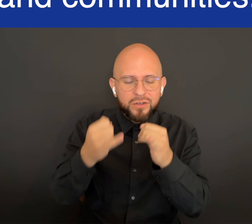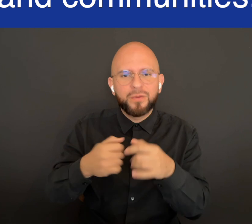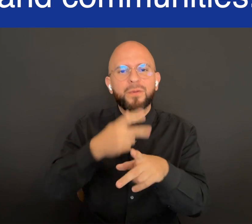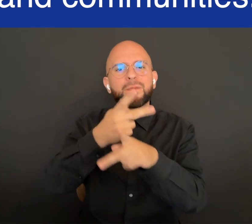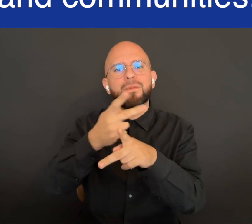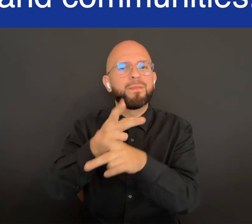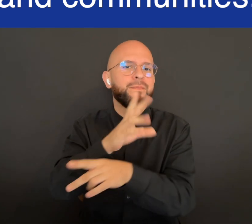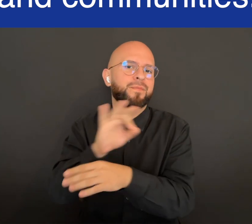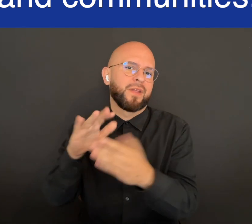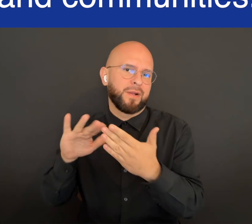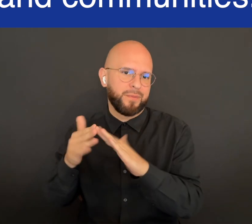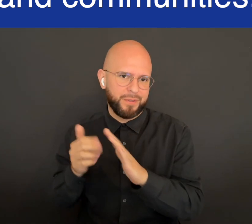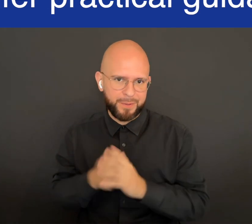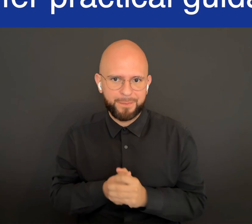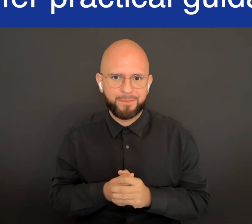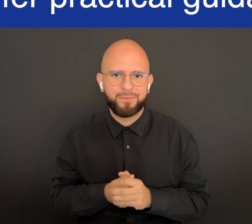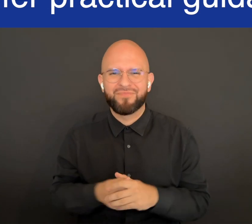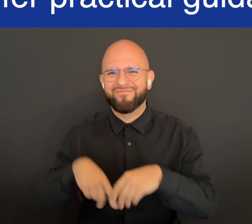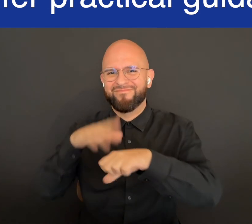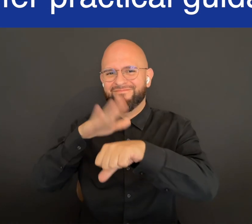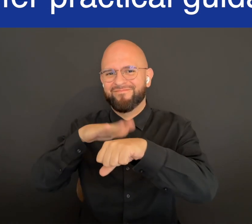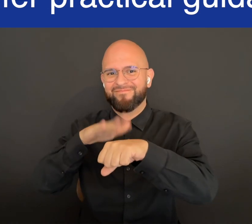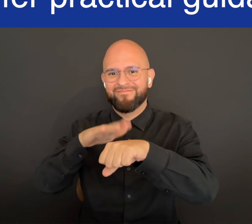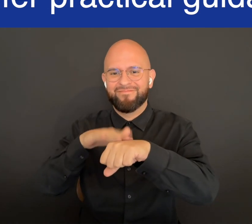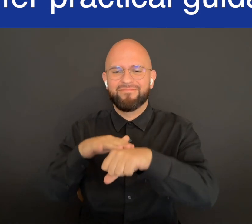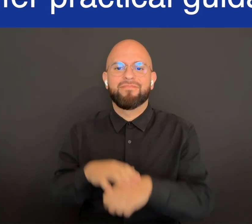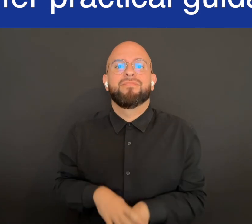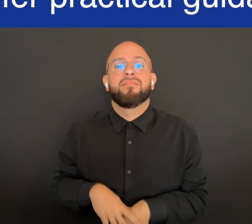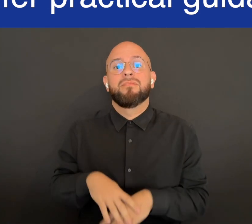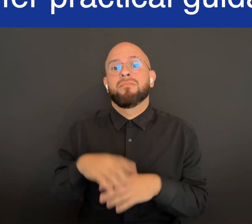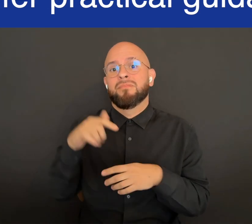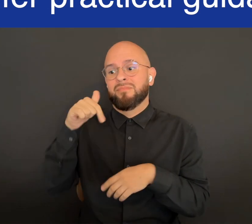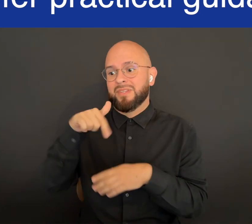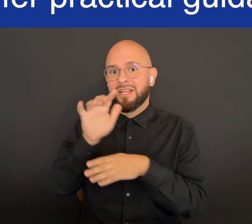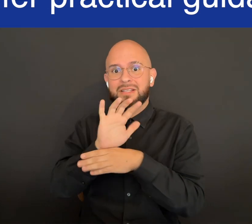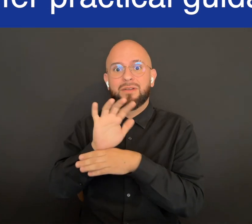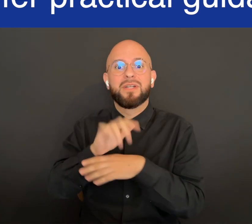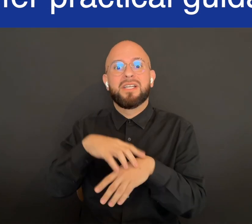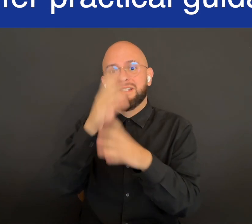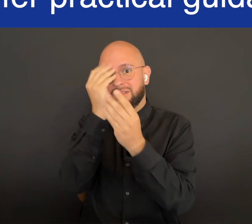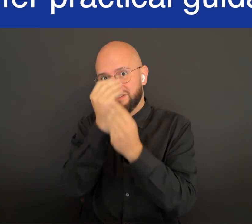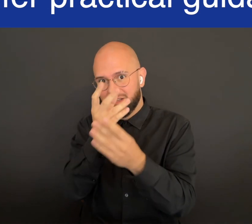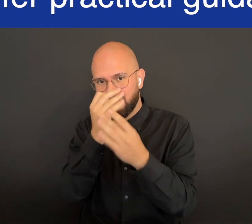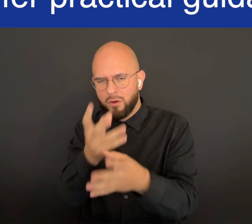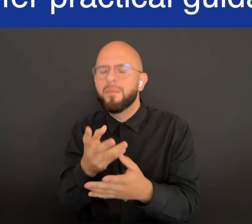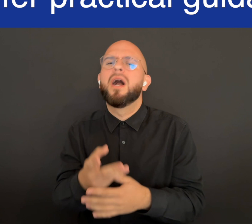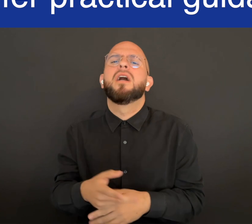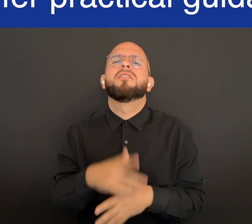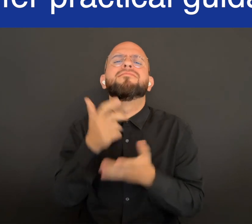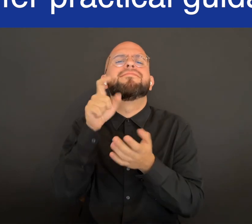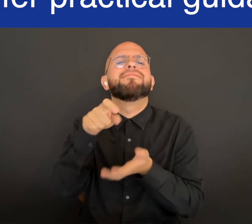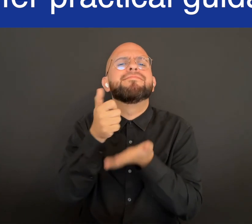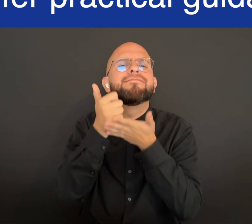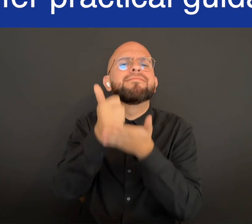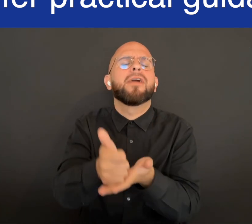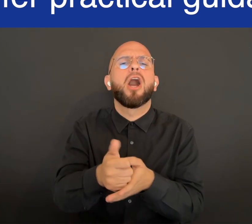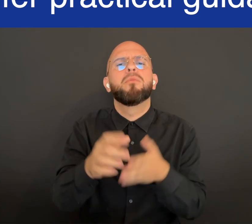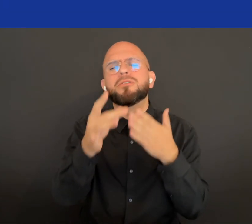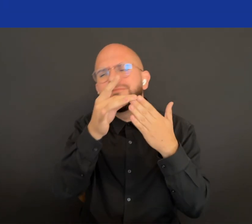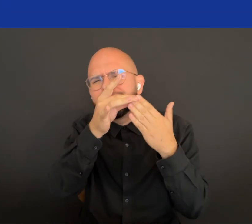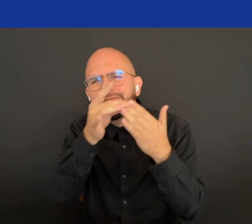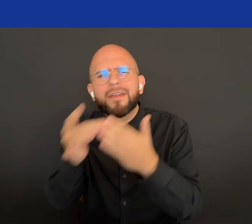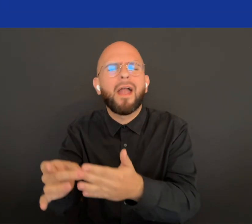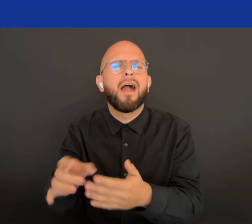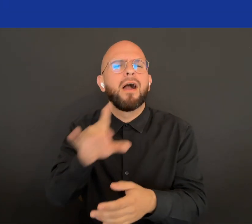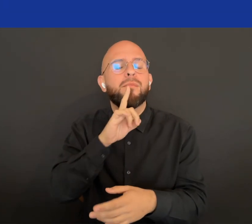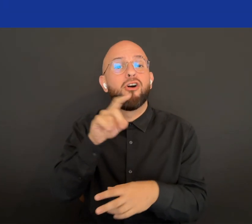caregivers, and communities. As a disclaimer, the information provided in this series is intended to offer practical guidance